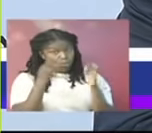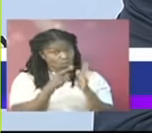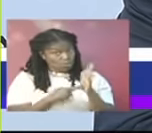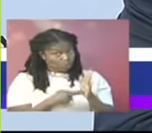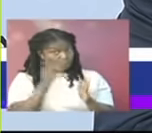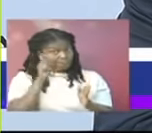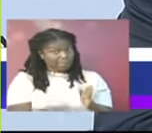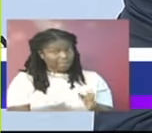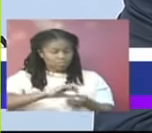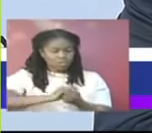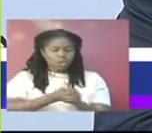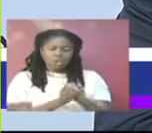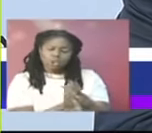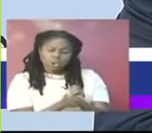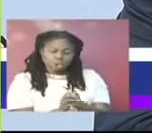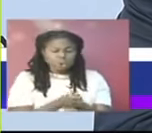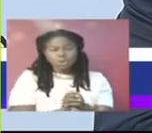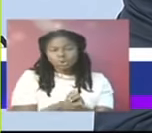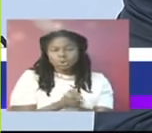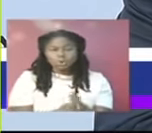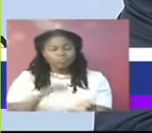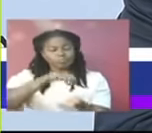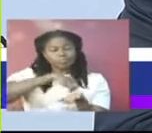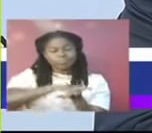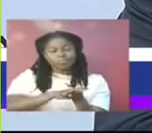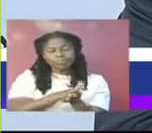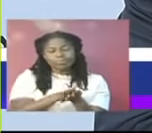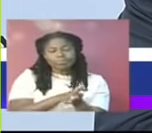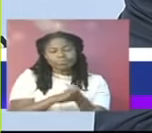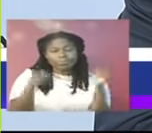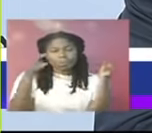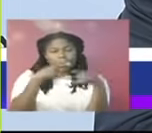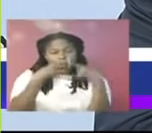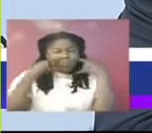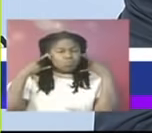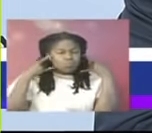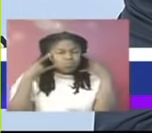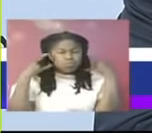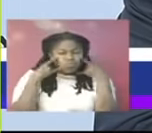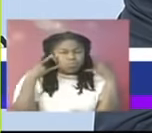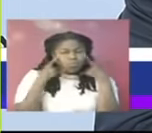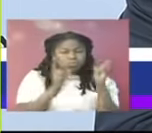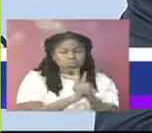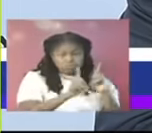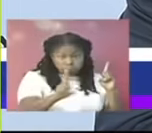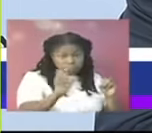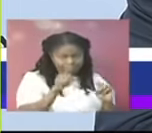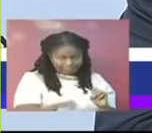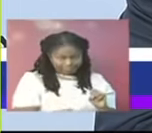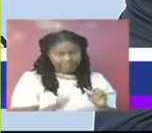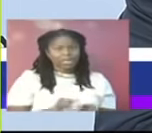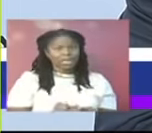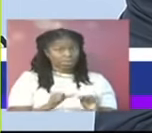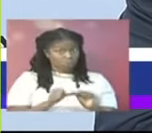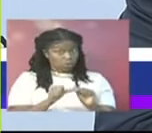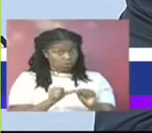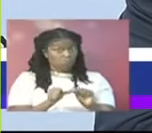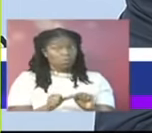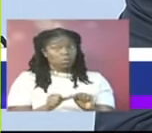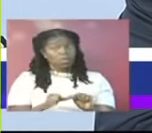strategy. So there's an equilibrium, and we really need to put more force, more effort, more power on the downward force, the